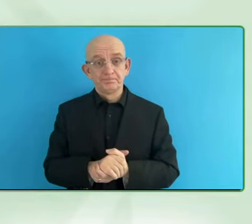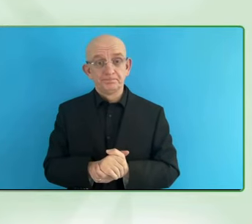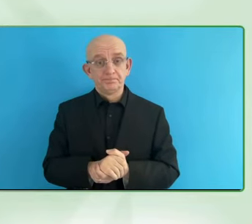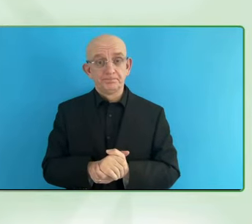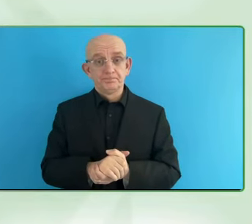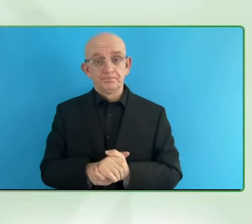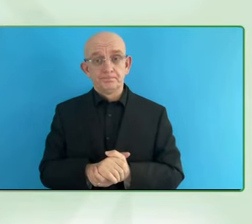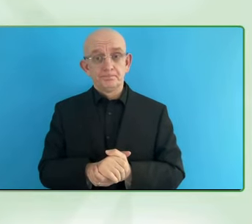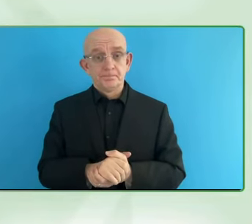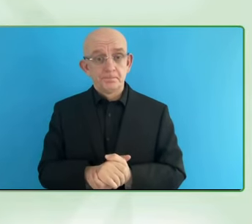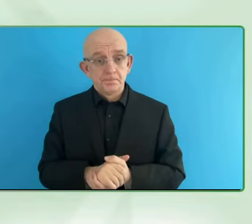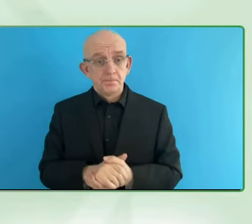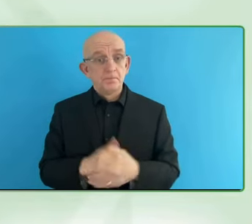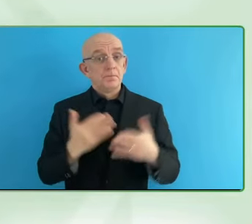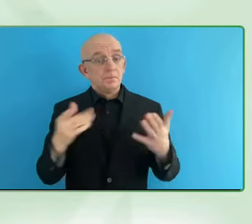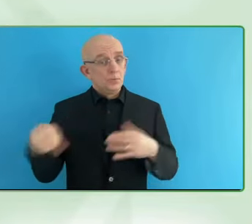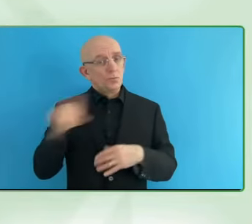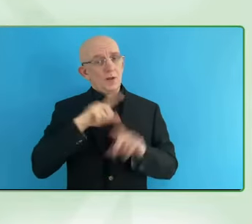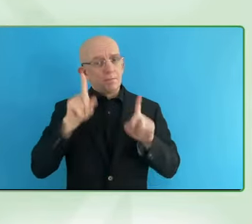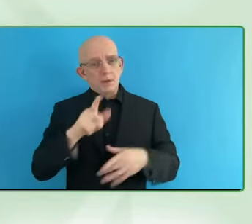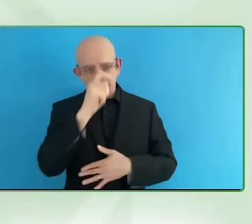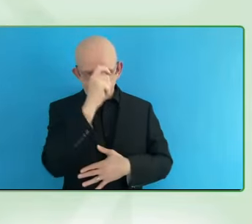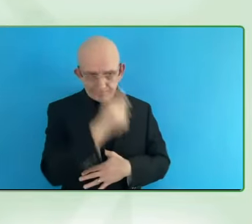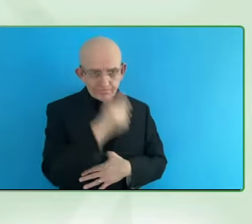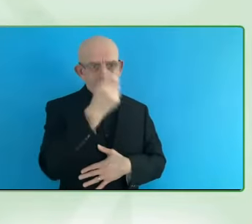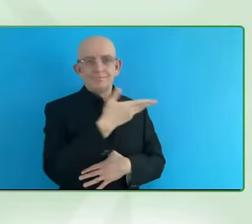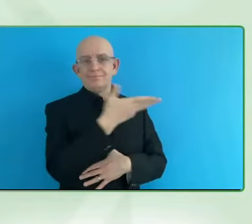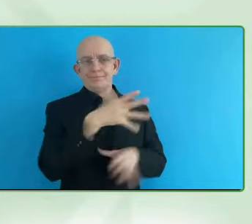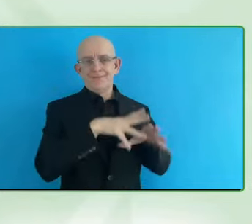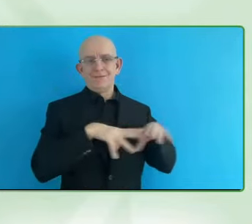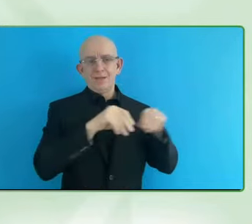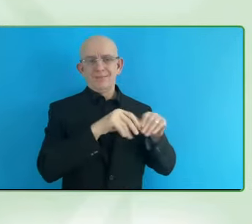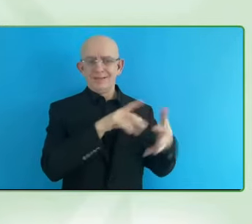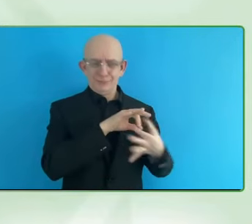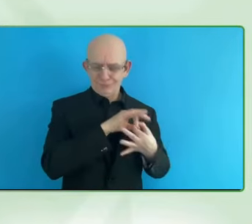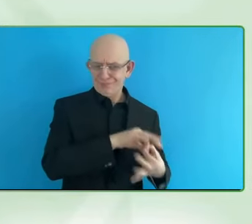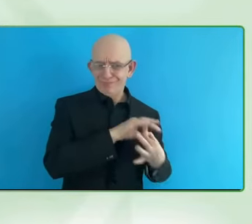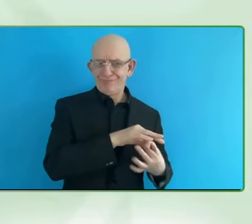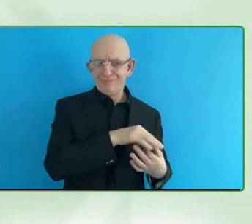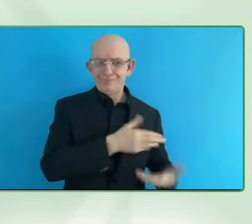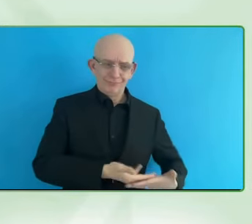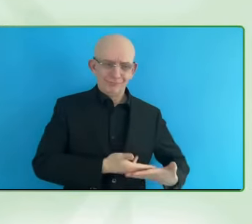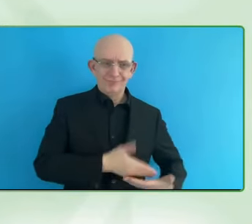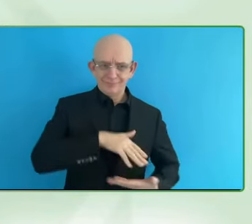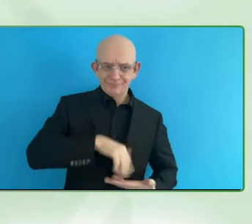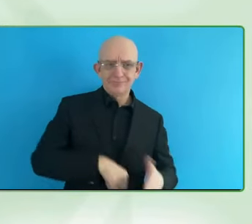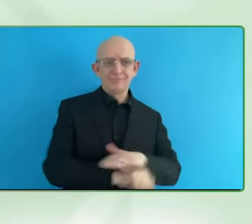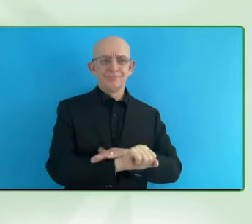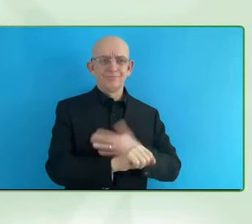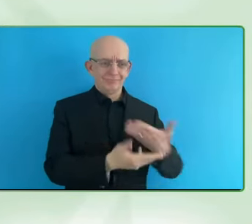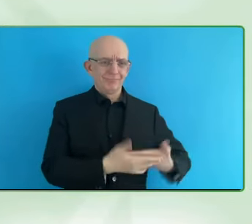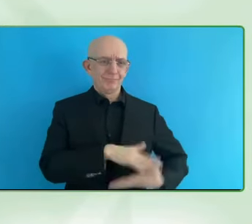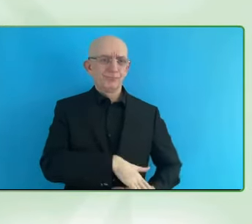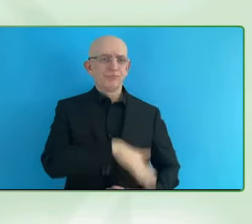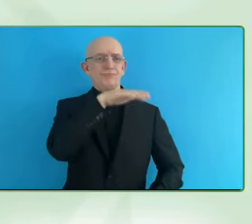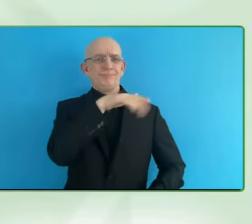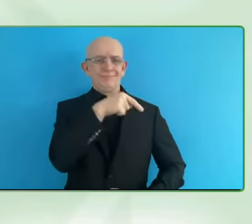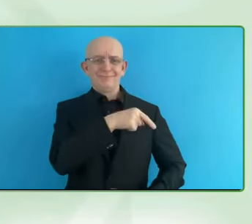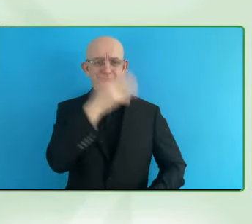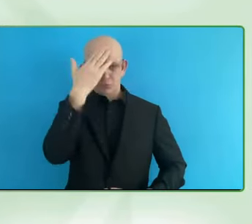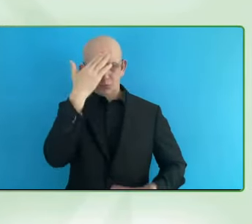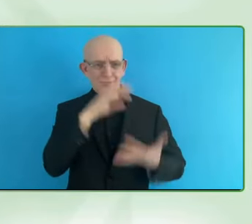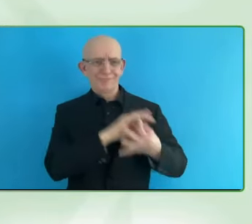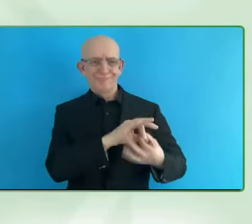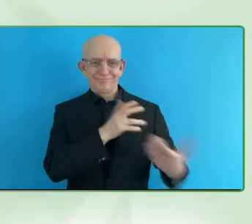We've heard about collaboration and consistency, and I think if this is one thing that I would like to highlight of the importance